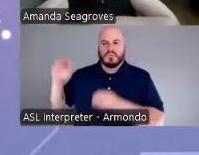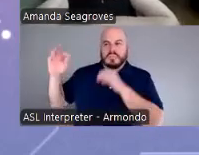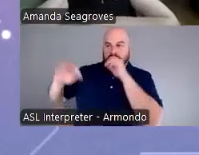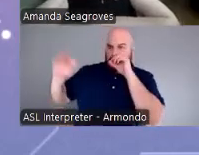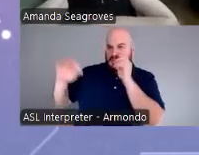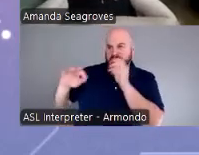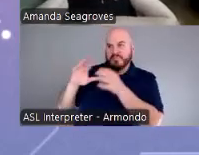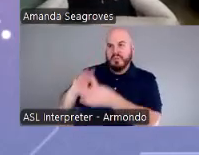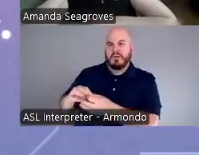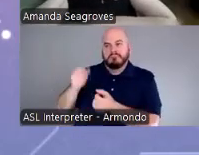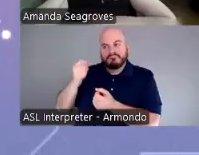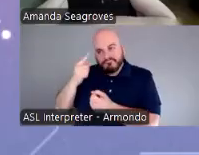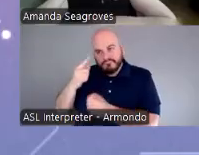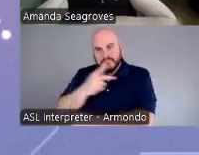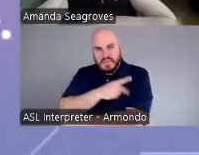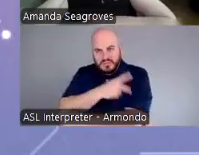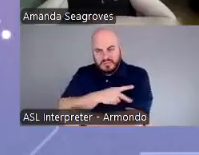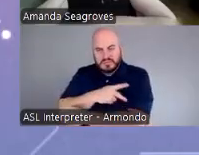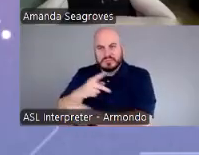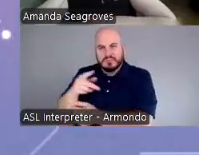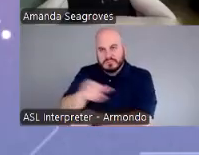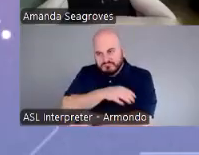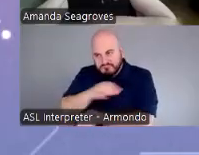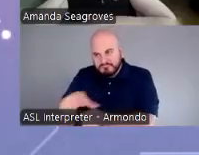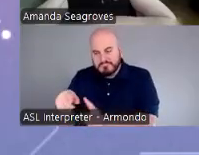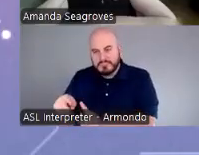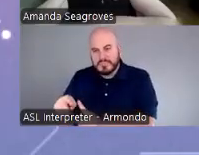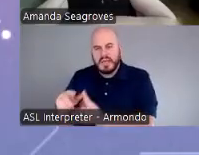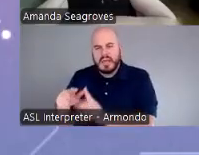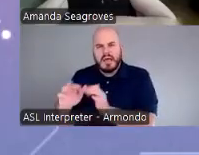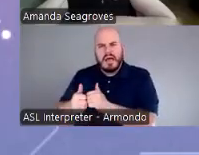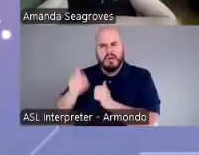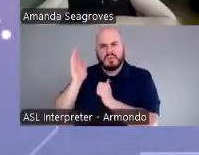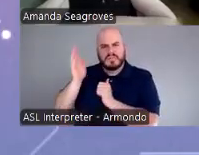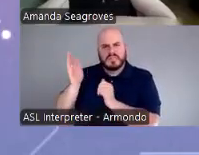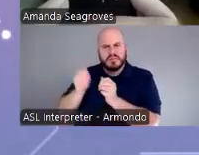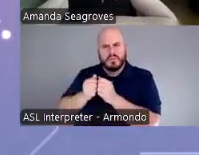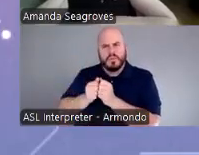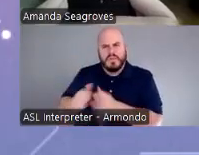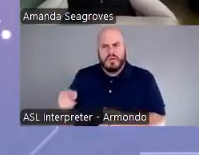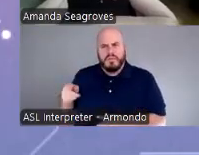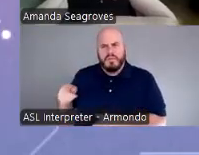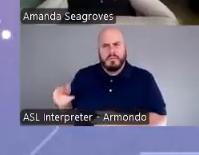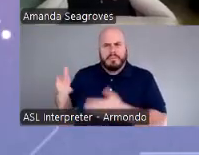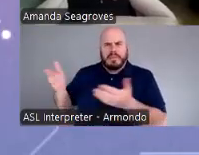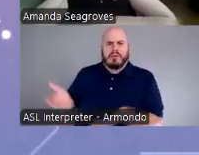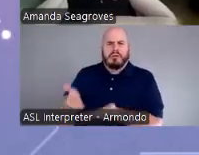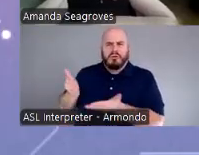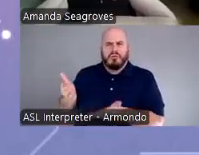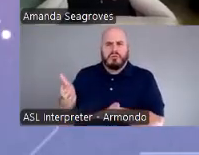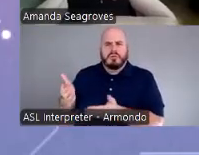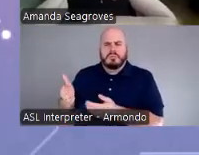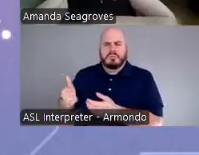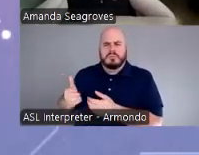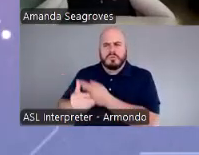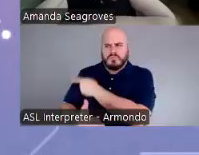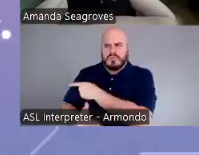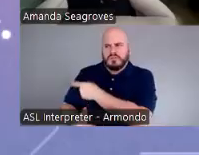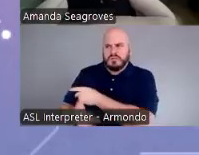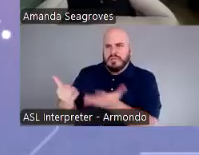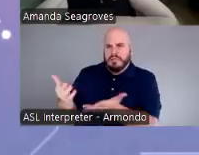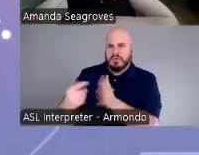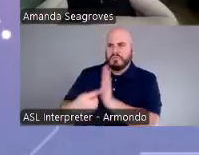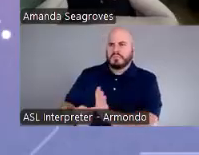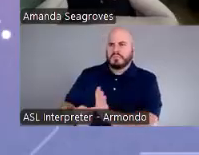making sure to empower them. But how can we have a presentation without them present? Right? It Exactly. seems Yeah, contradictory.